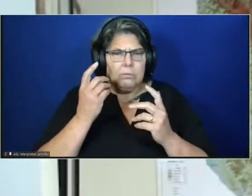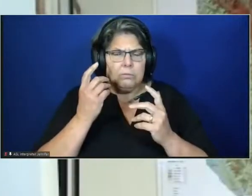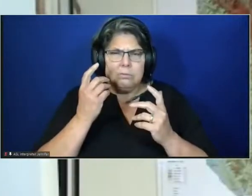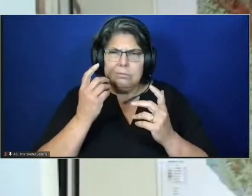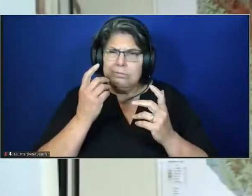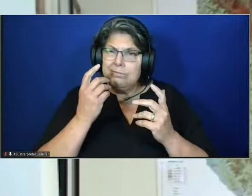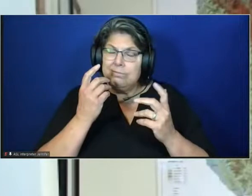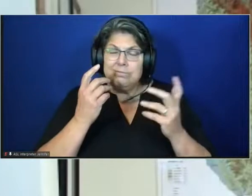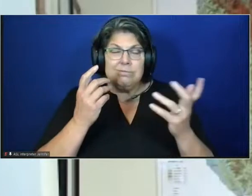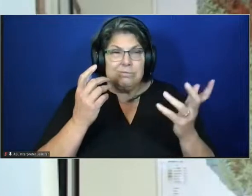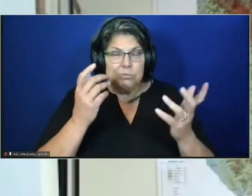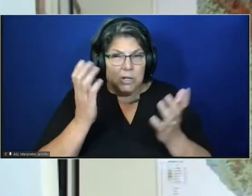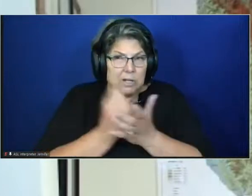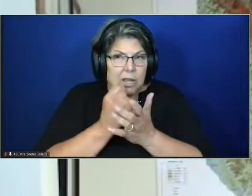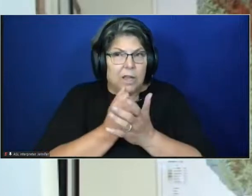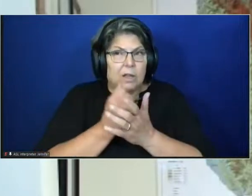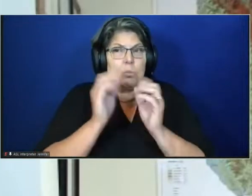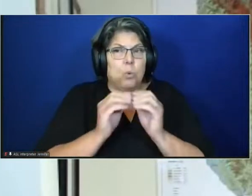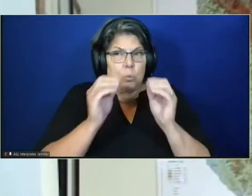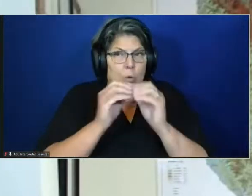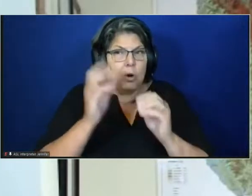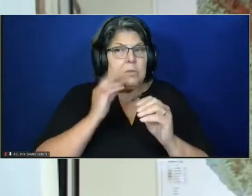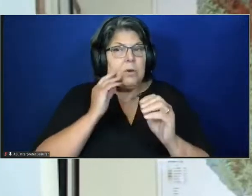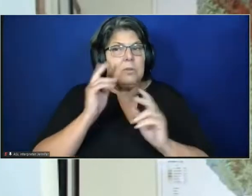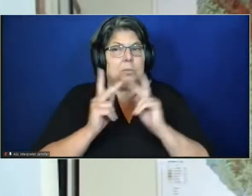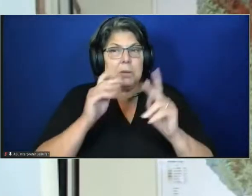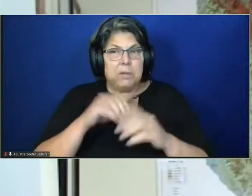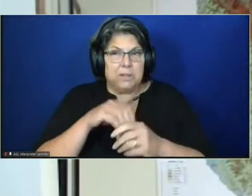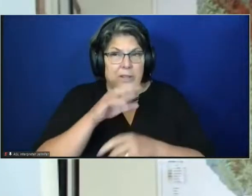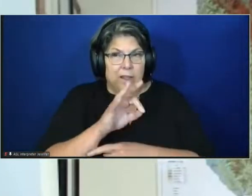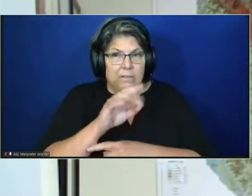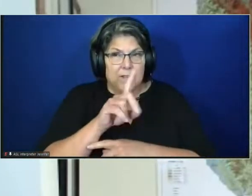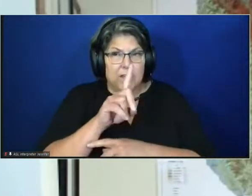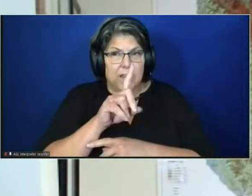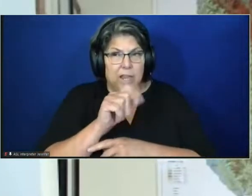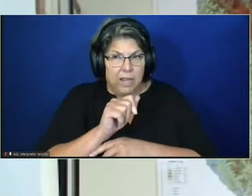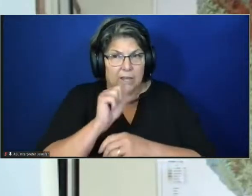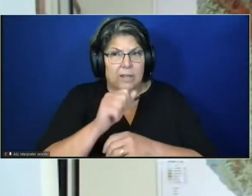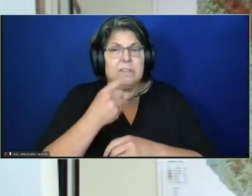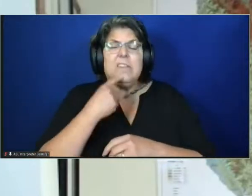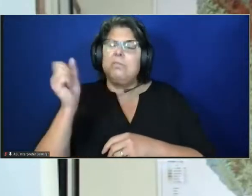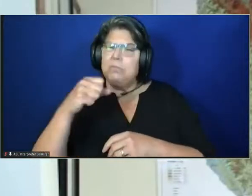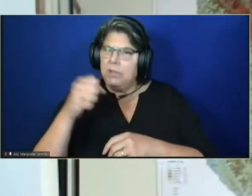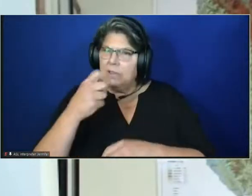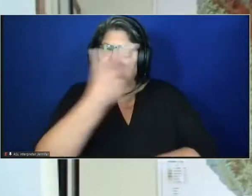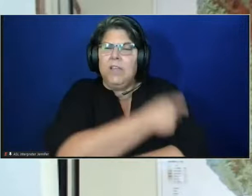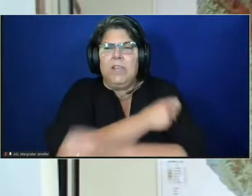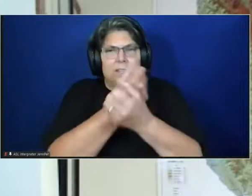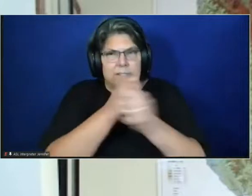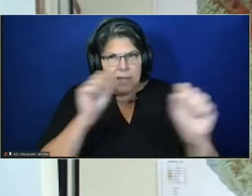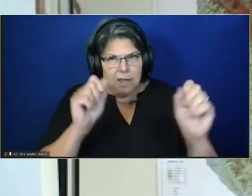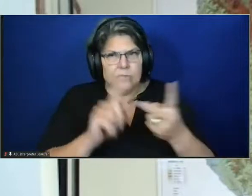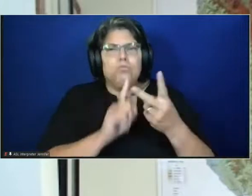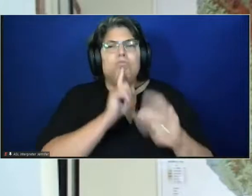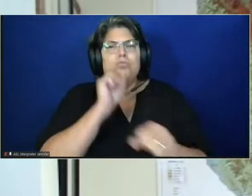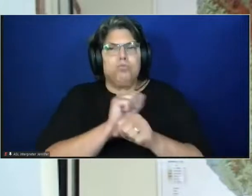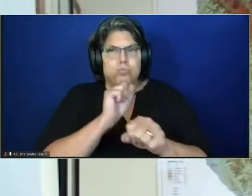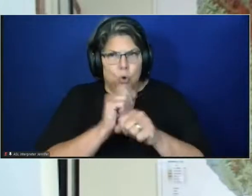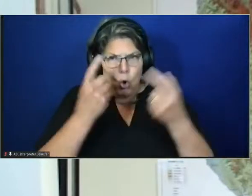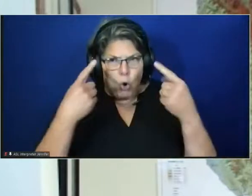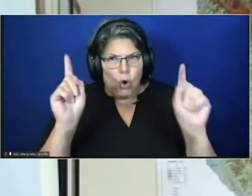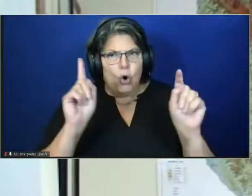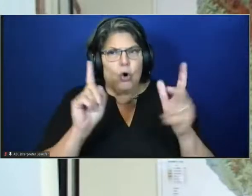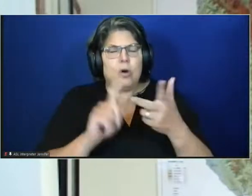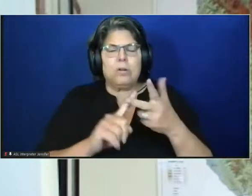had enough experience that the folks in the Food and Drug Administration can say this is safe as well as effective and give it a